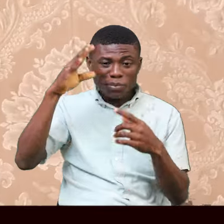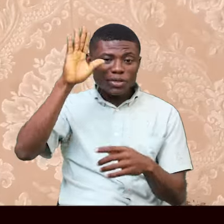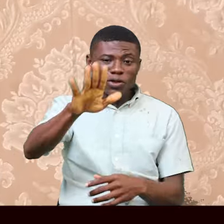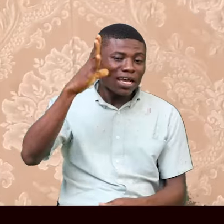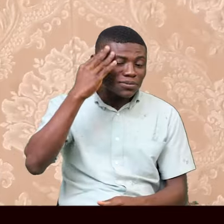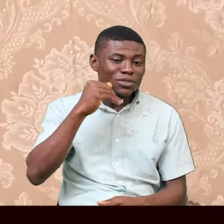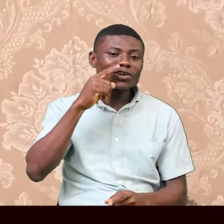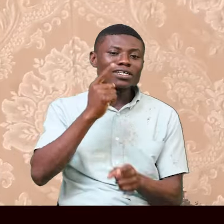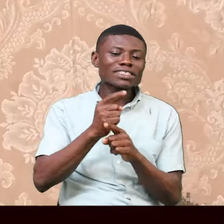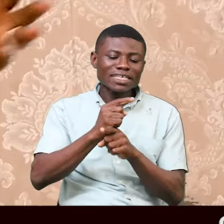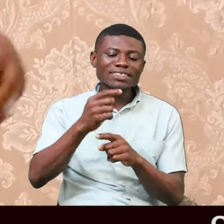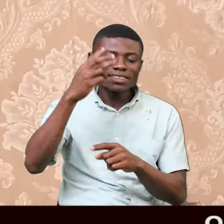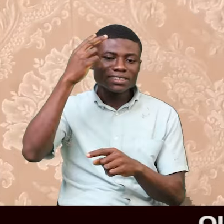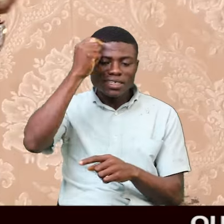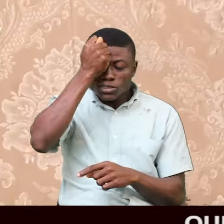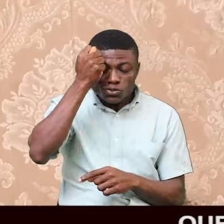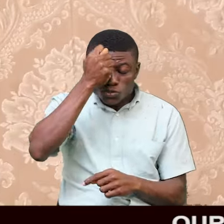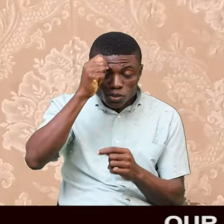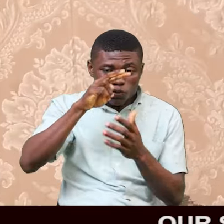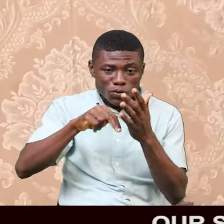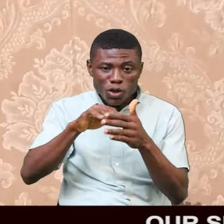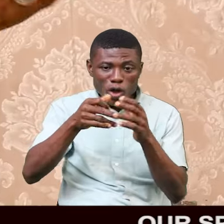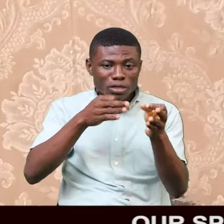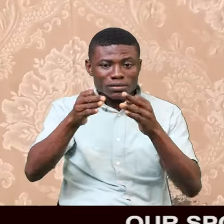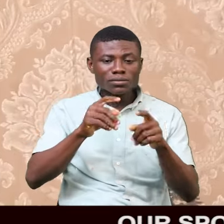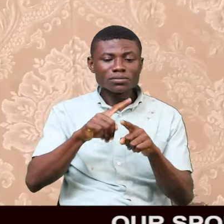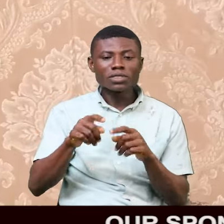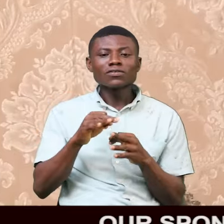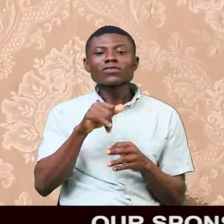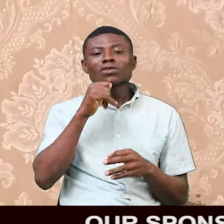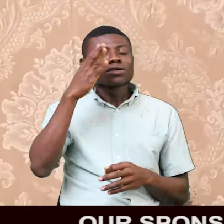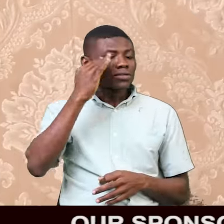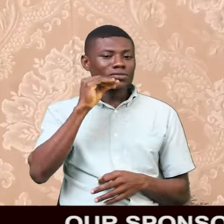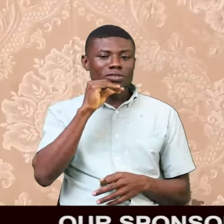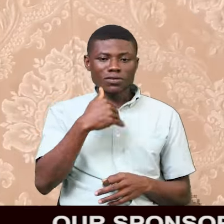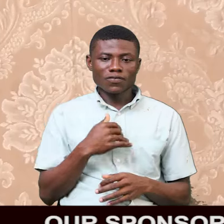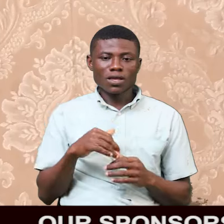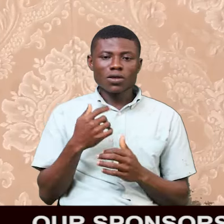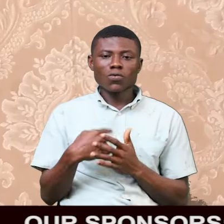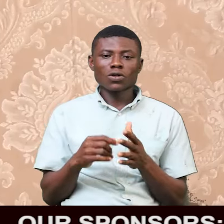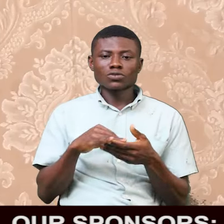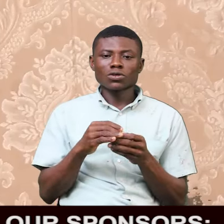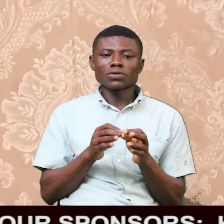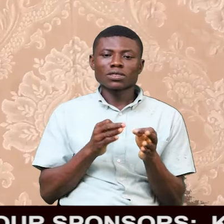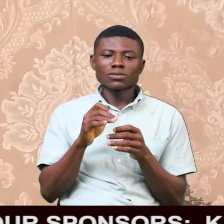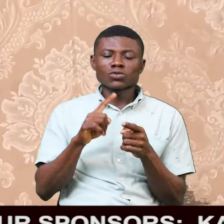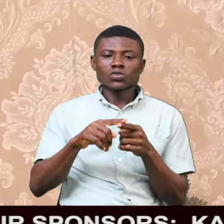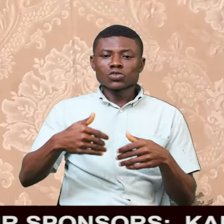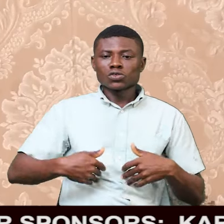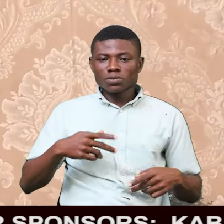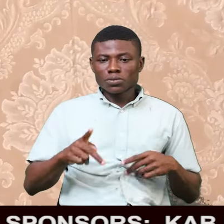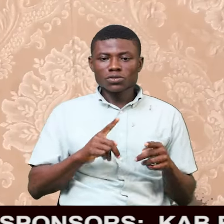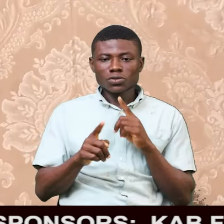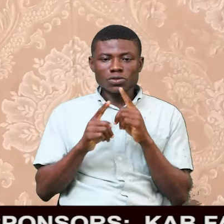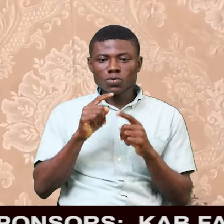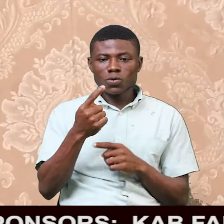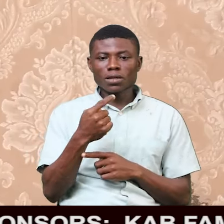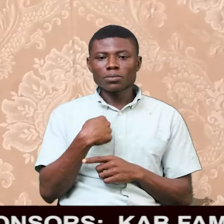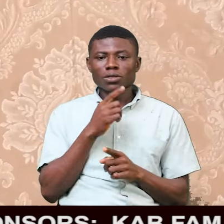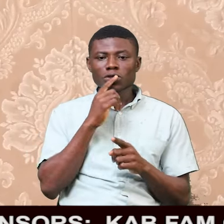odi eyenti, wan fa bibia mu a story be na wo ka share the young ones. Nto ka wan na